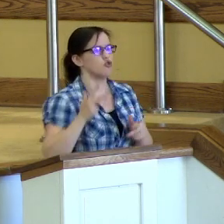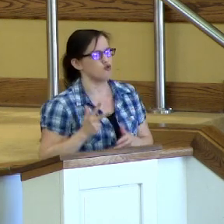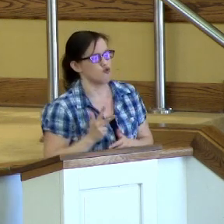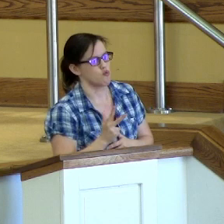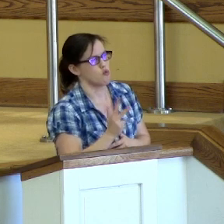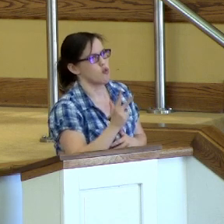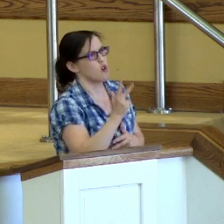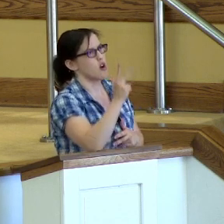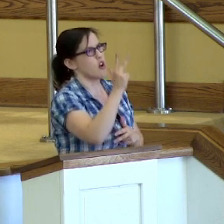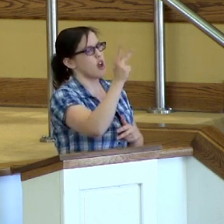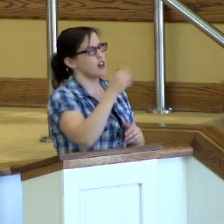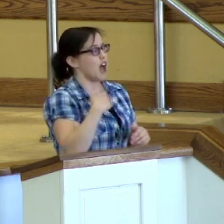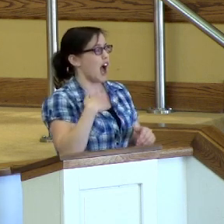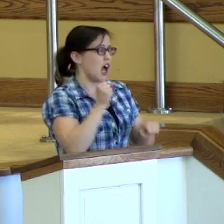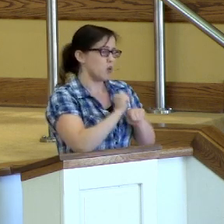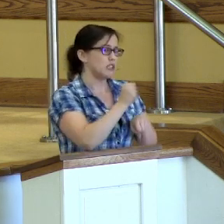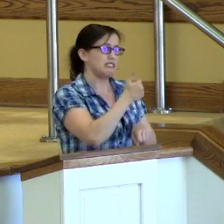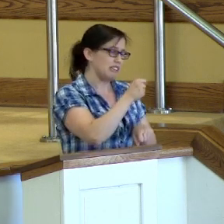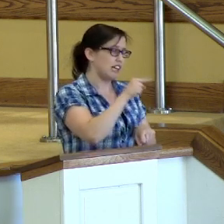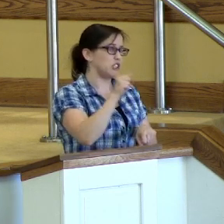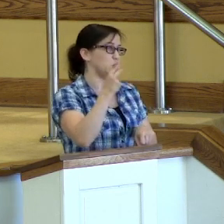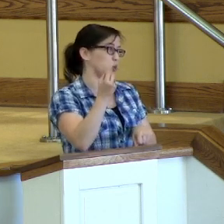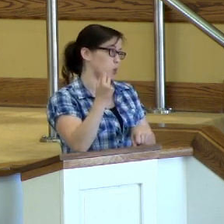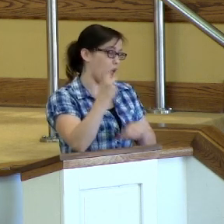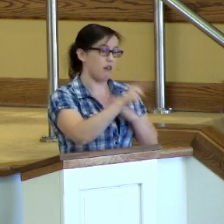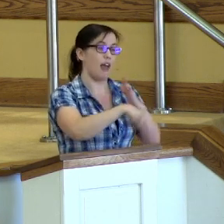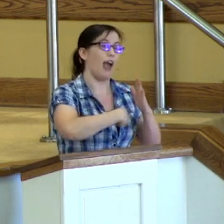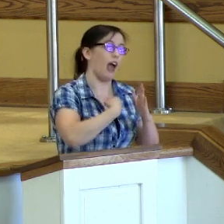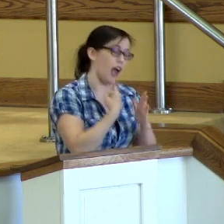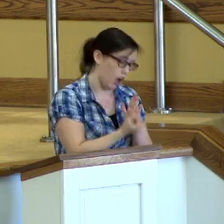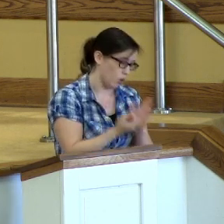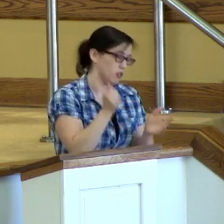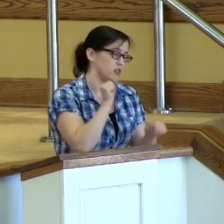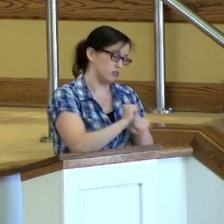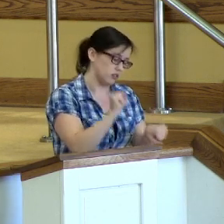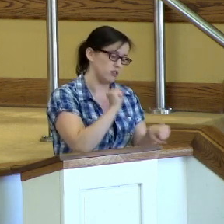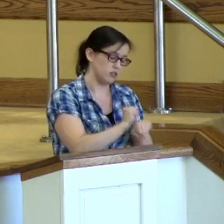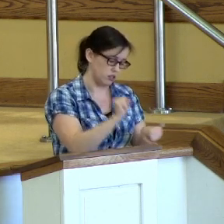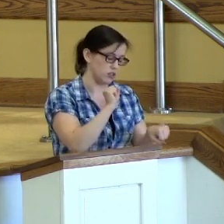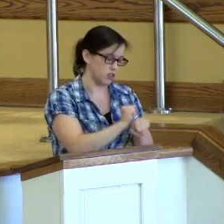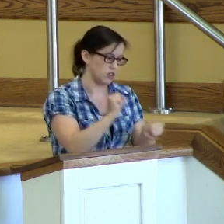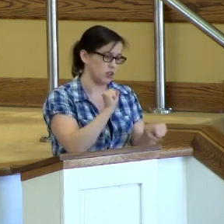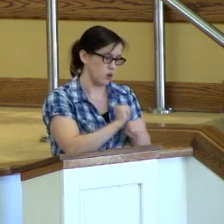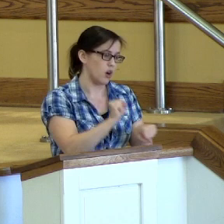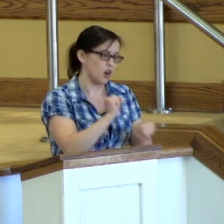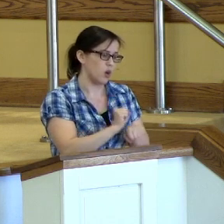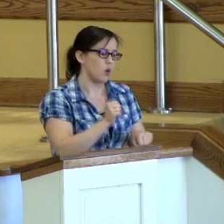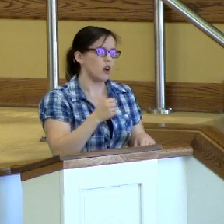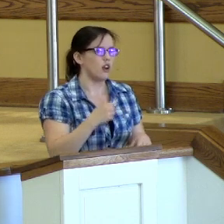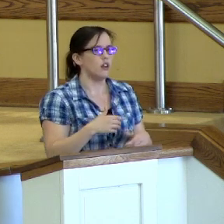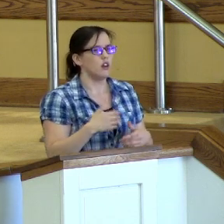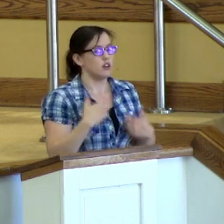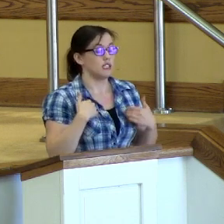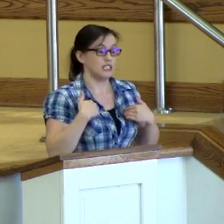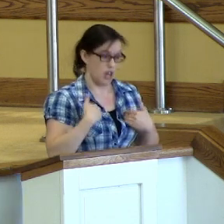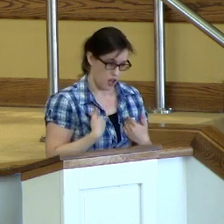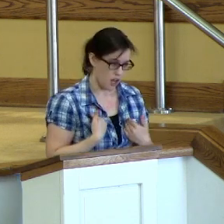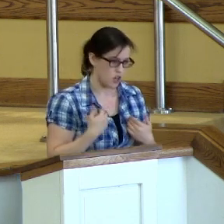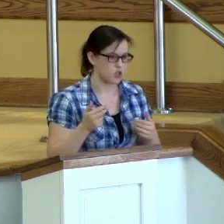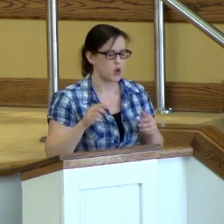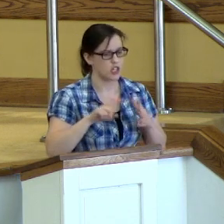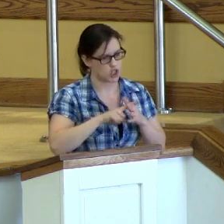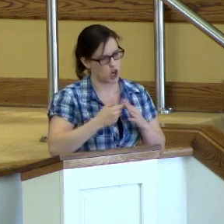chopping brush and doing all kinds of stuff trying to get this thing done, and I'm going over this little valley, and I hit this little bridge, and I start up this